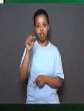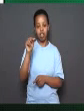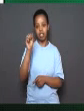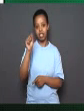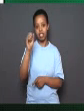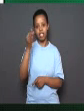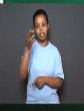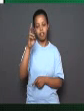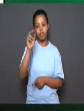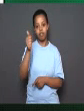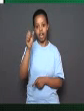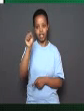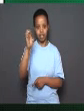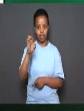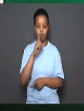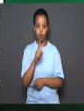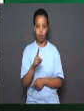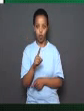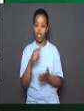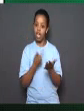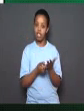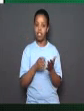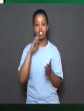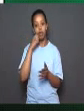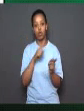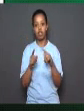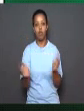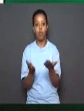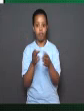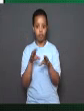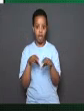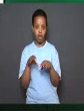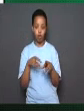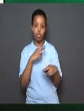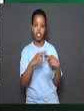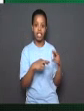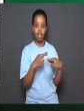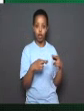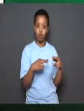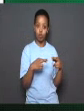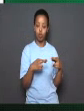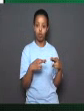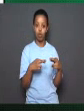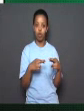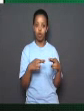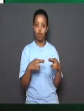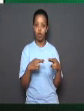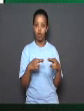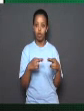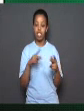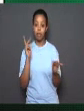transferase. These are enzymes that catalyze reactions in which